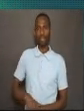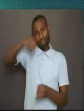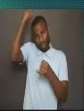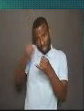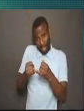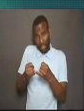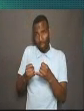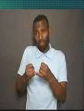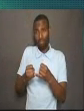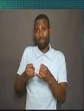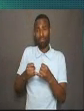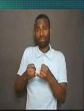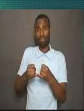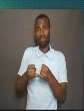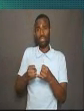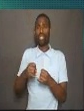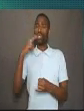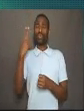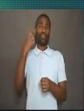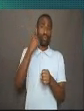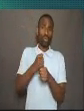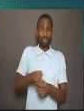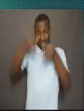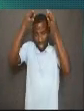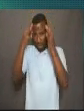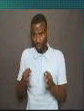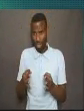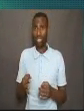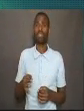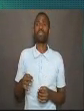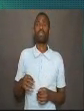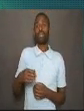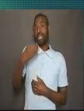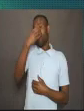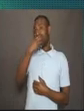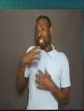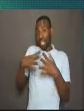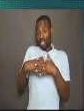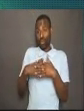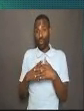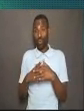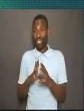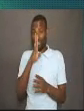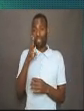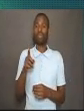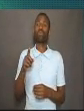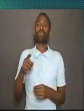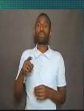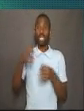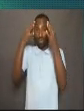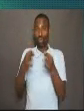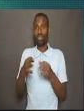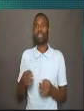Finally, to determine the useful work produced by a heat engine, we may use